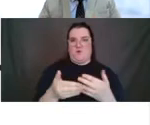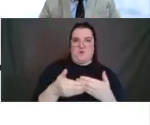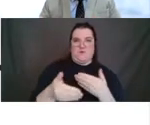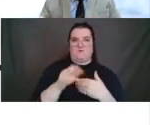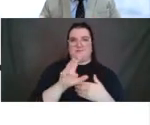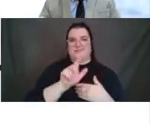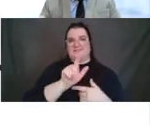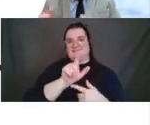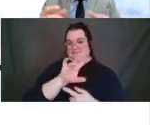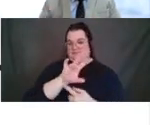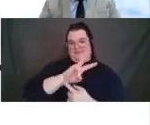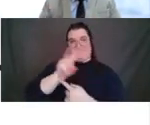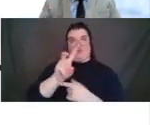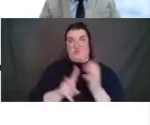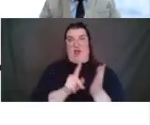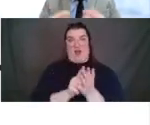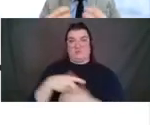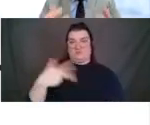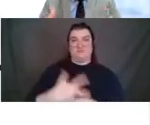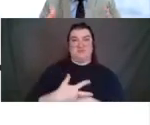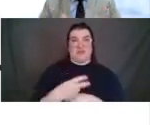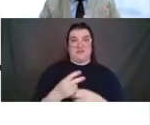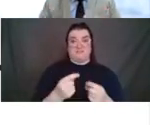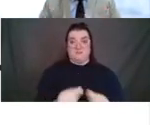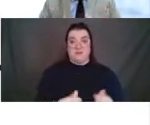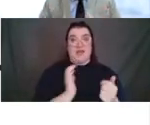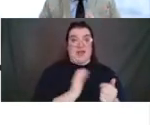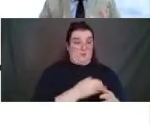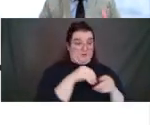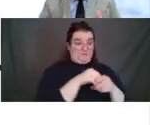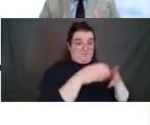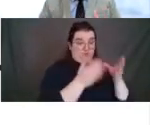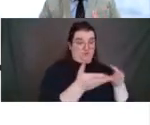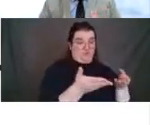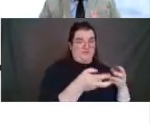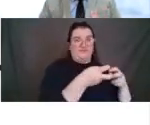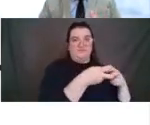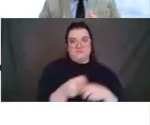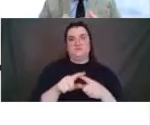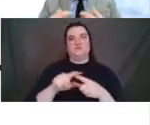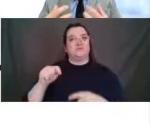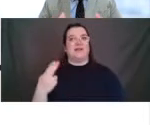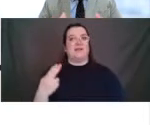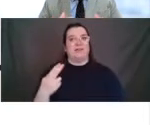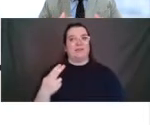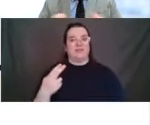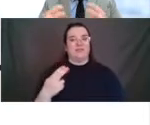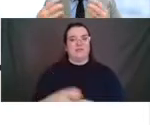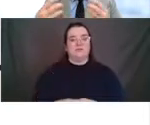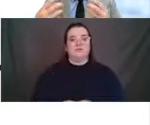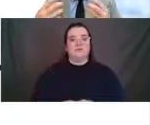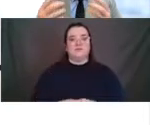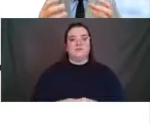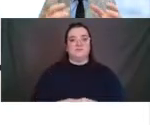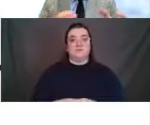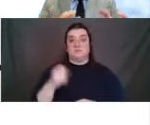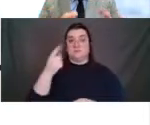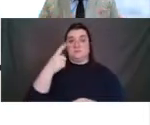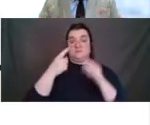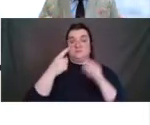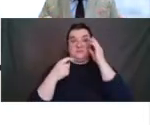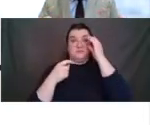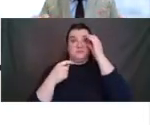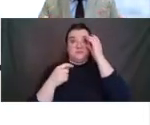that we were going to take our services that were in person and begin to provide them via telehealth. And because we only had